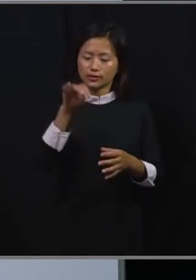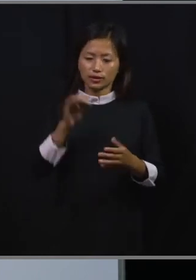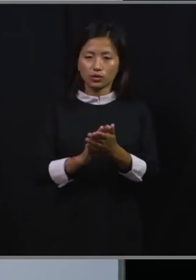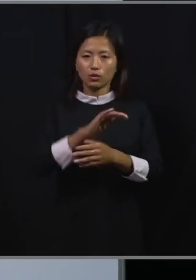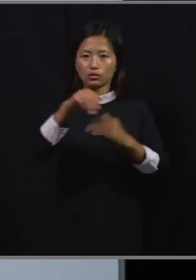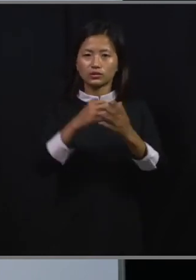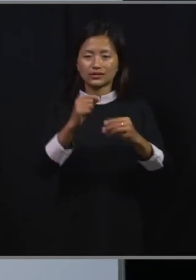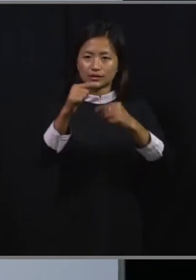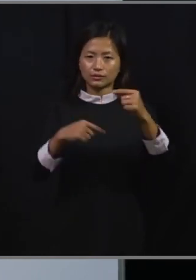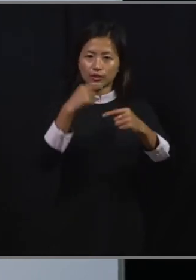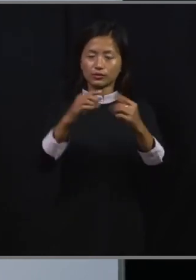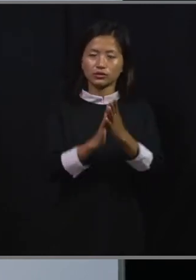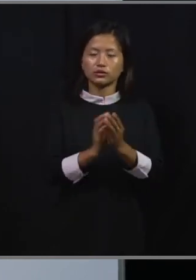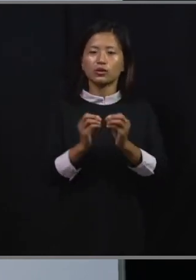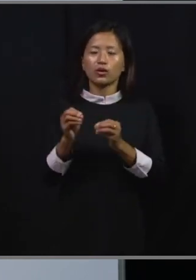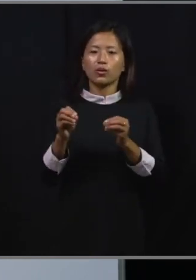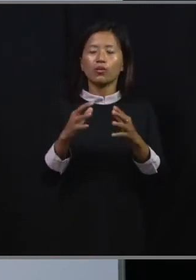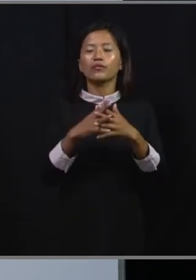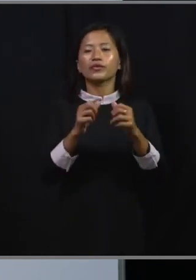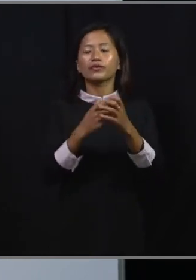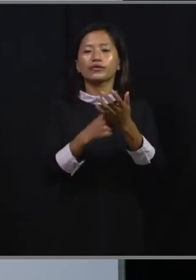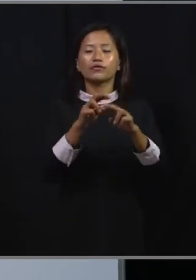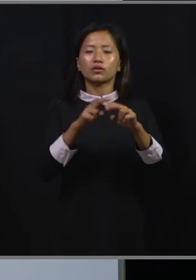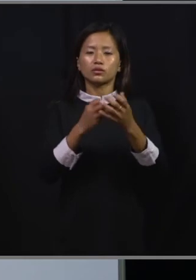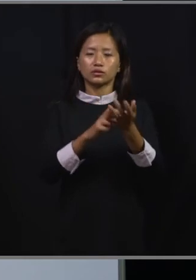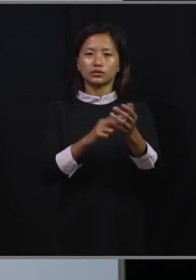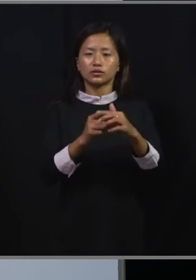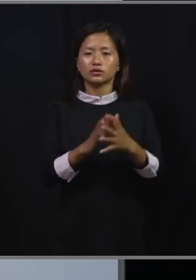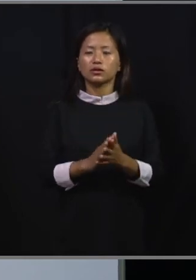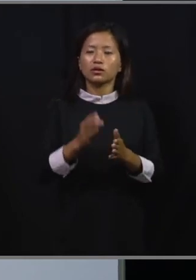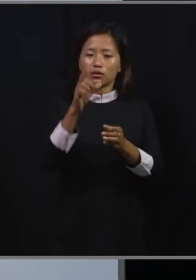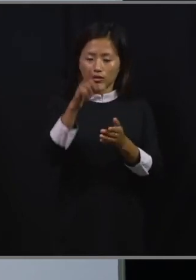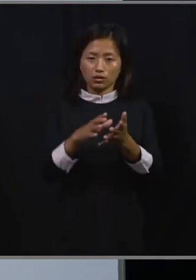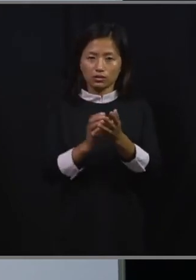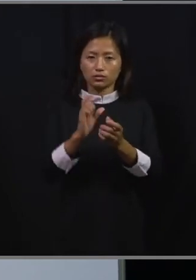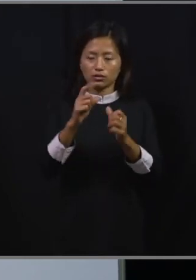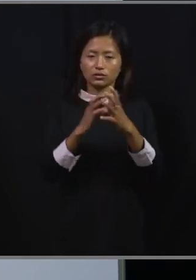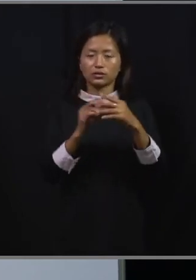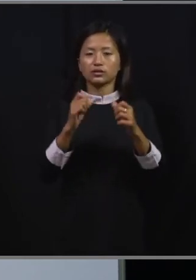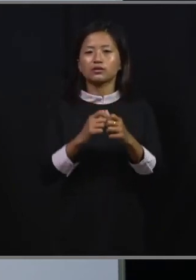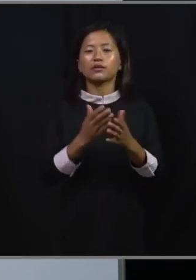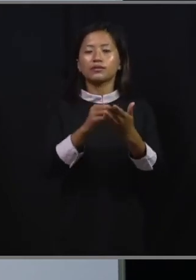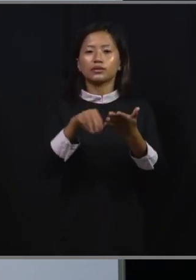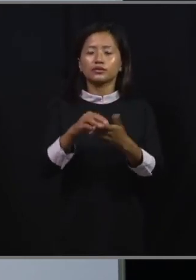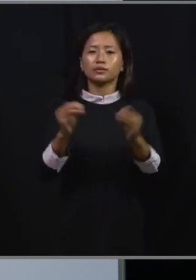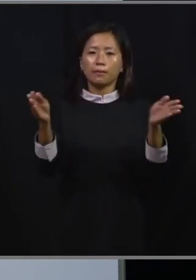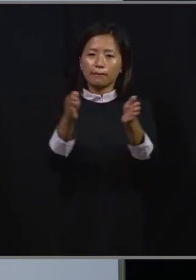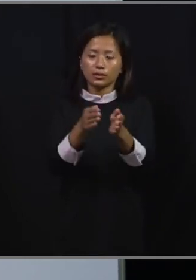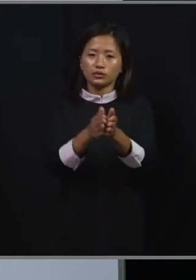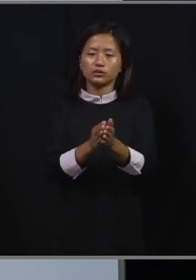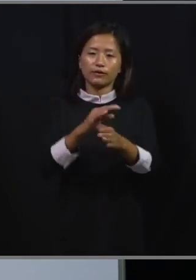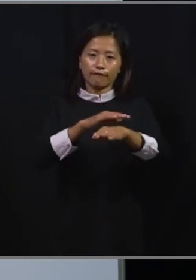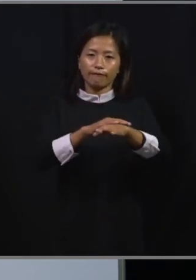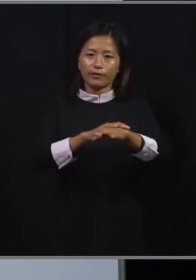3 dimensions, you will get spherical wavefront. Okay, so what is wavefront? It is the locus of all the particles of the medium which are vibrating at the